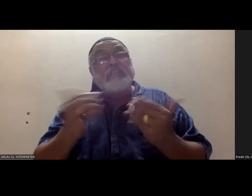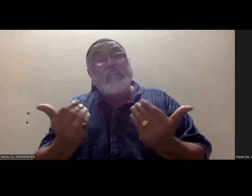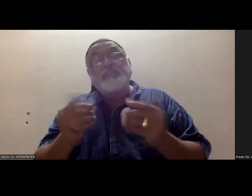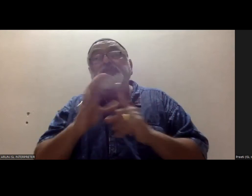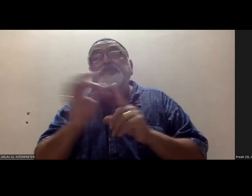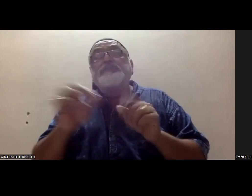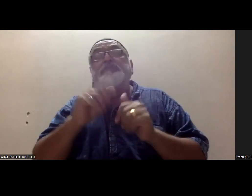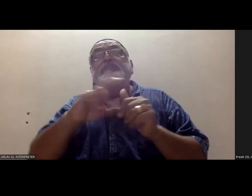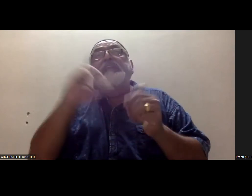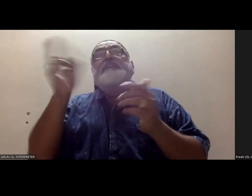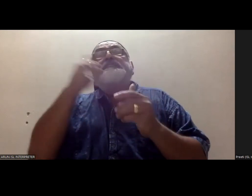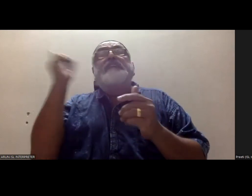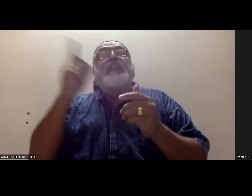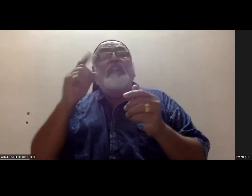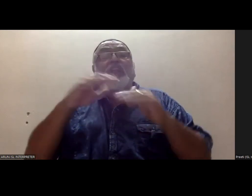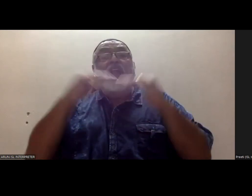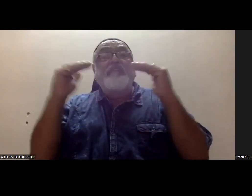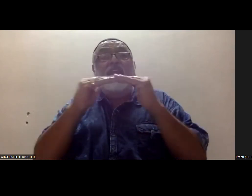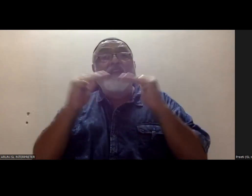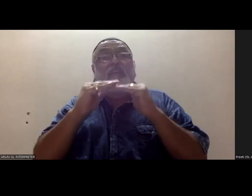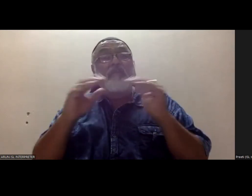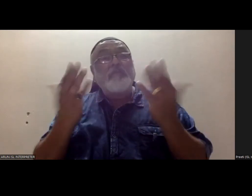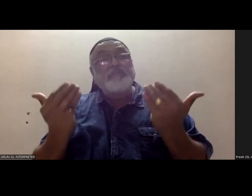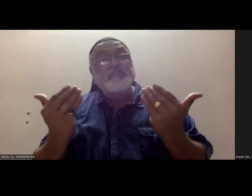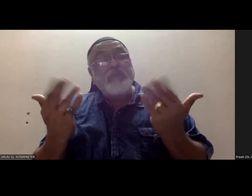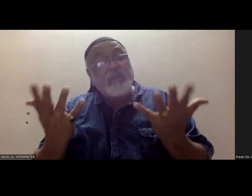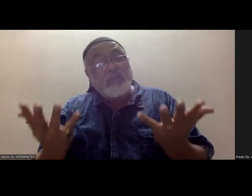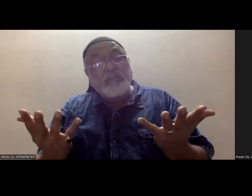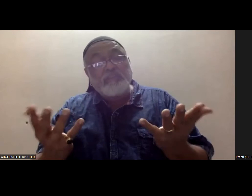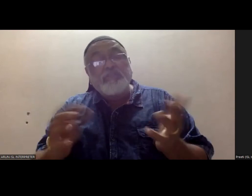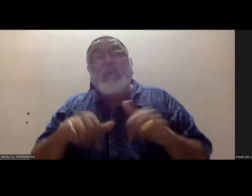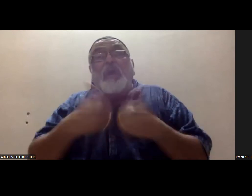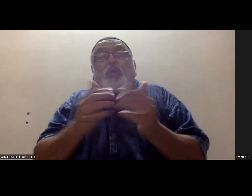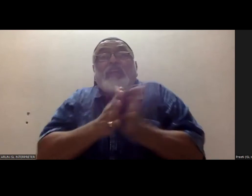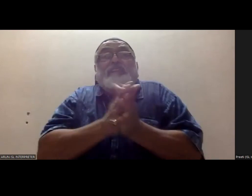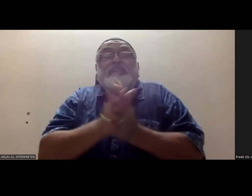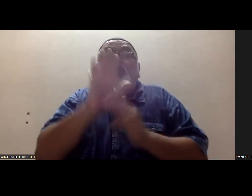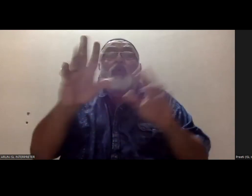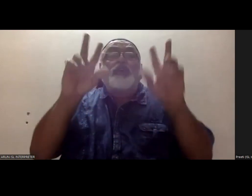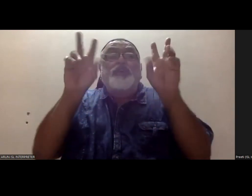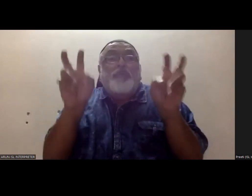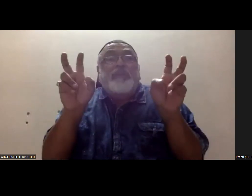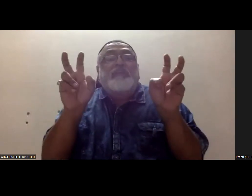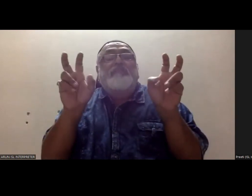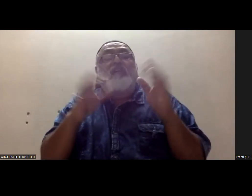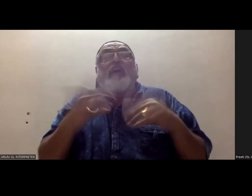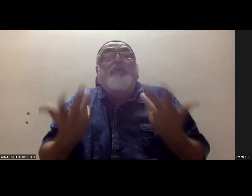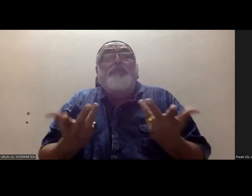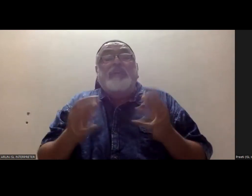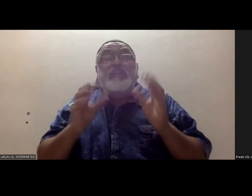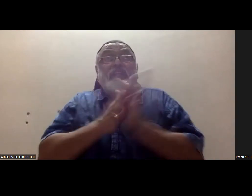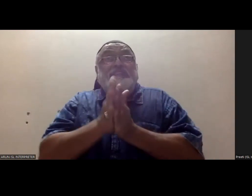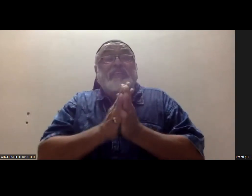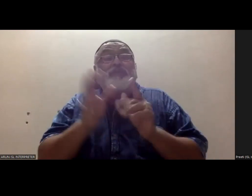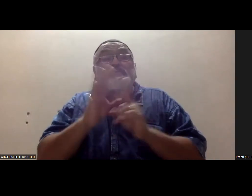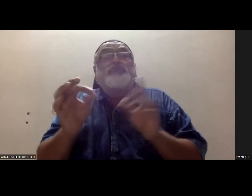a national level. So it is totally up to you how interesting your topics are, how interesting your research is. And we